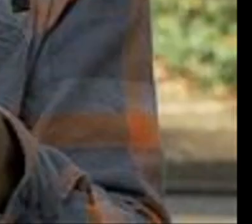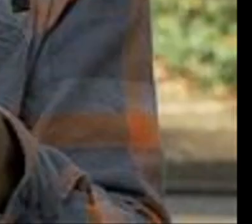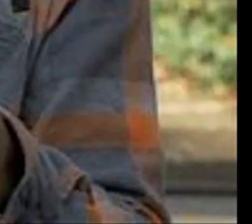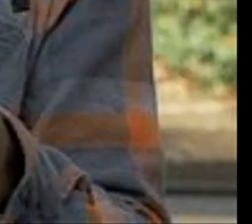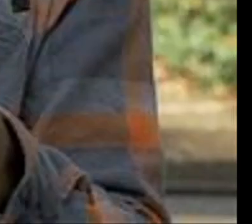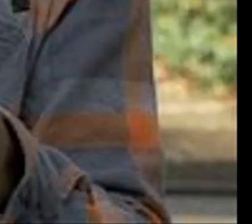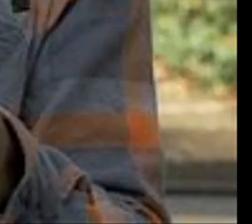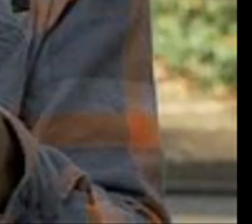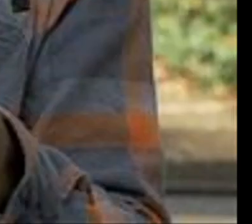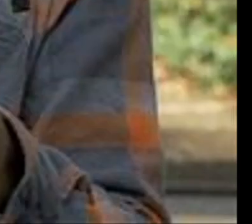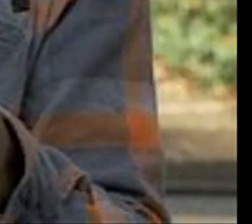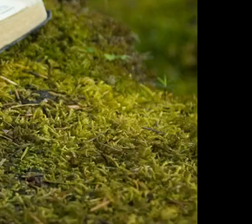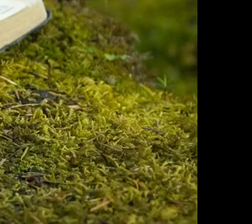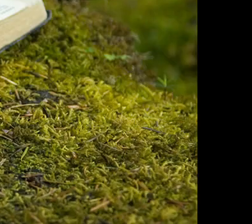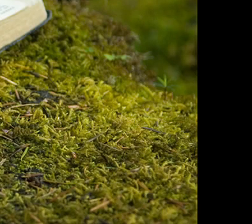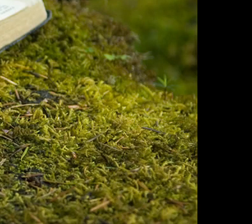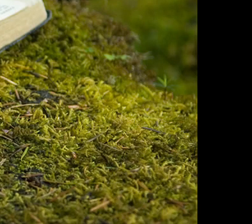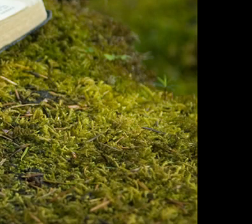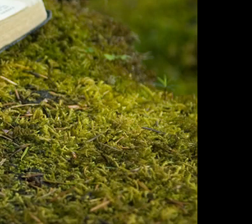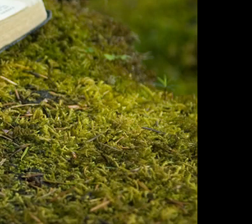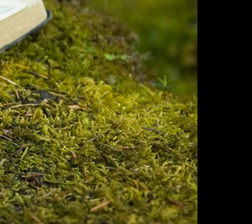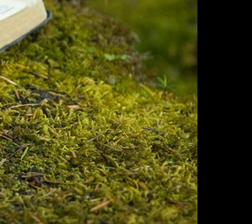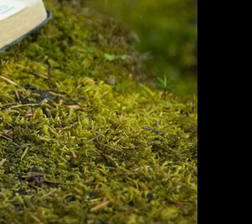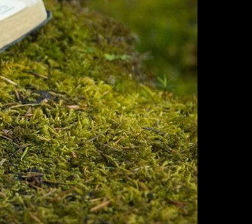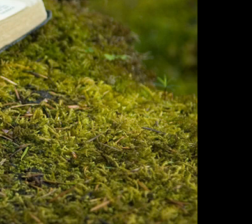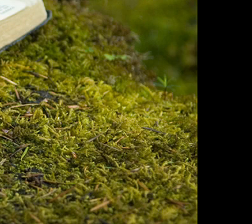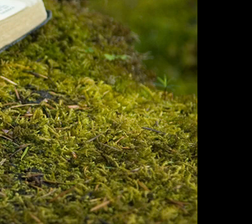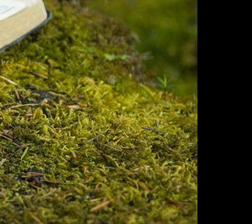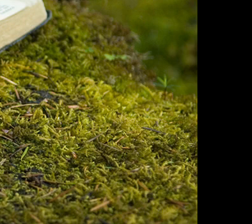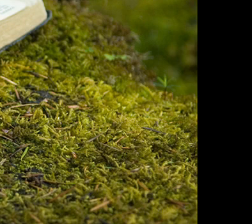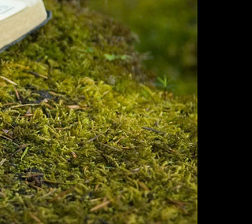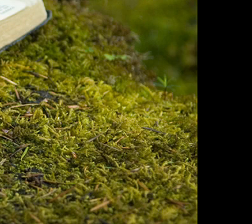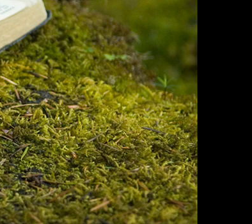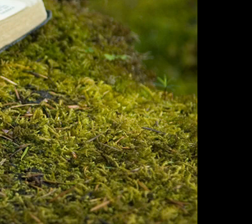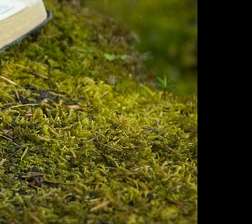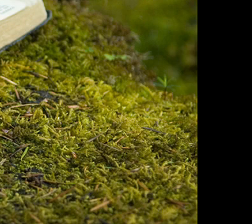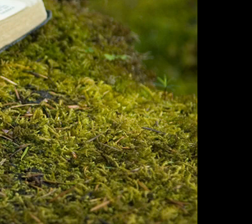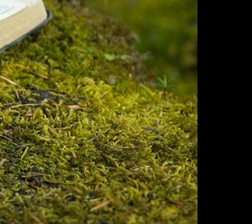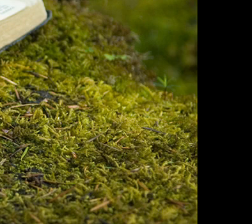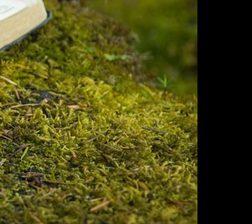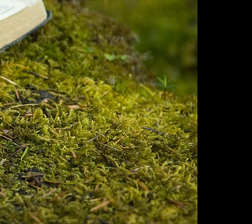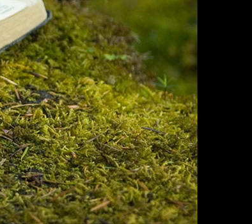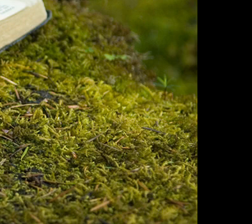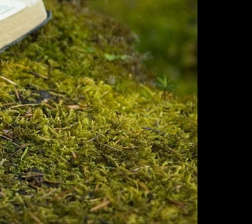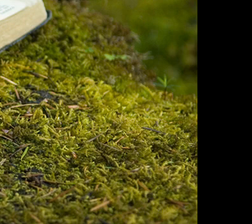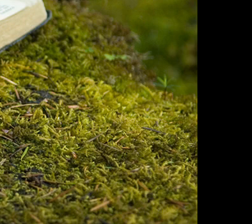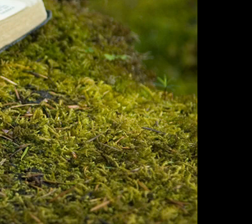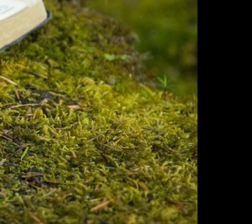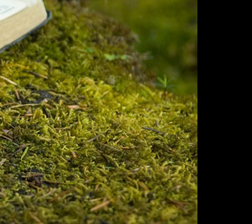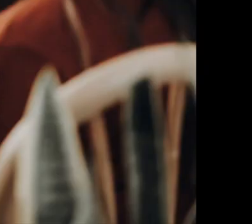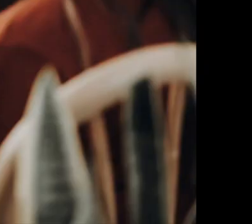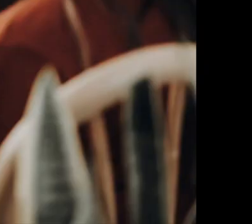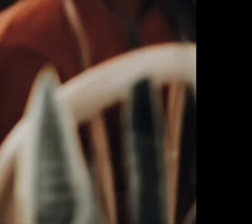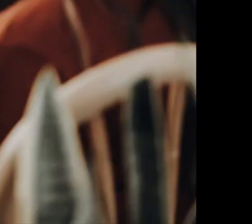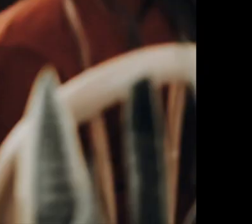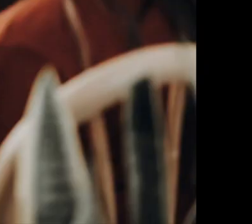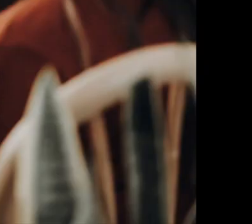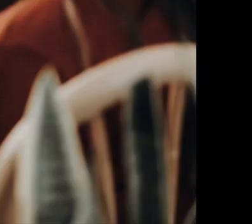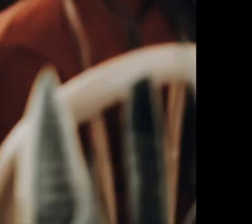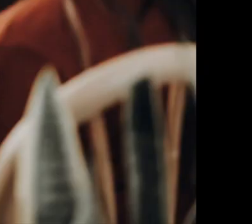thy liquors, the firstborn of thy sons shalt thou give unto me. Likewise shalt thou do with thine oxen and with thy